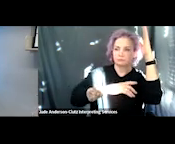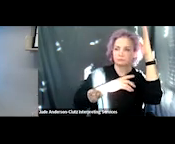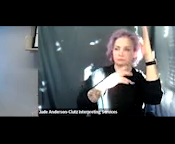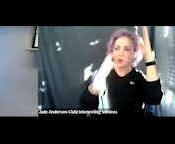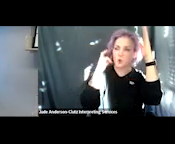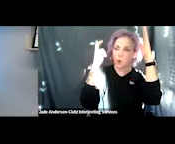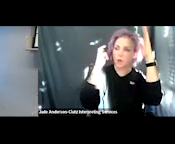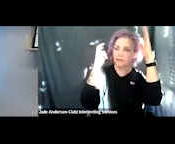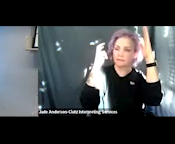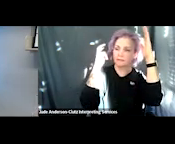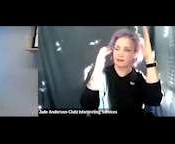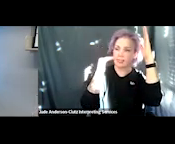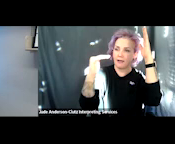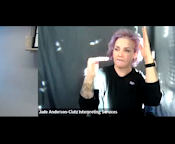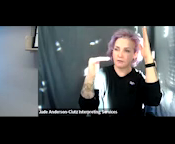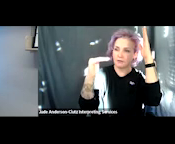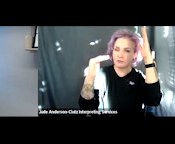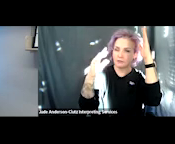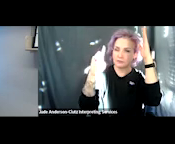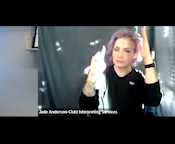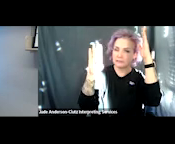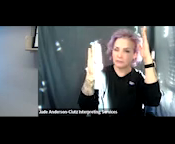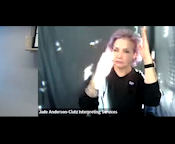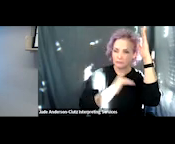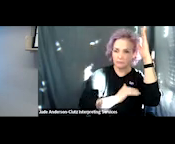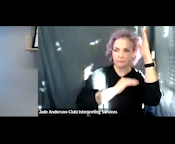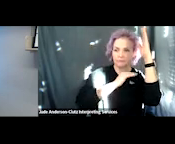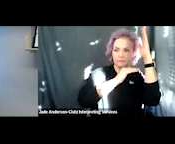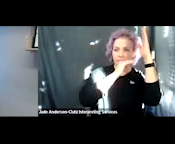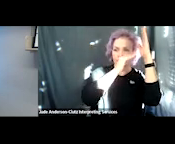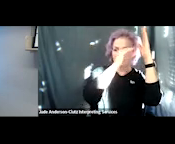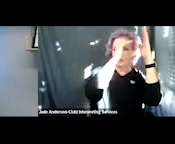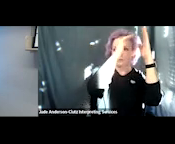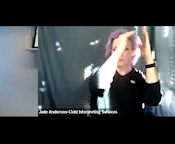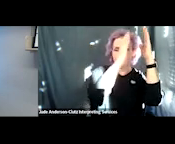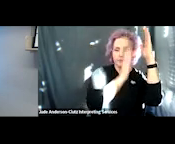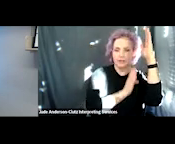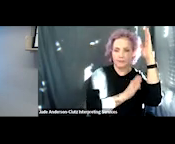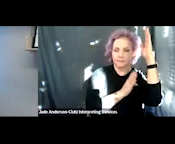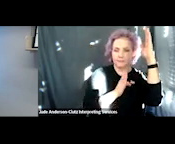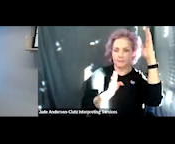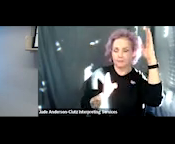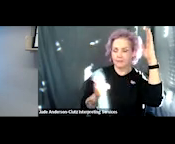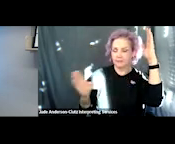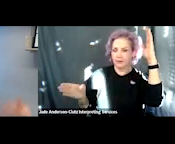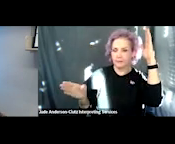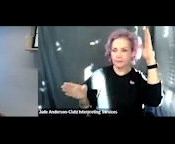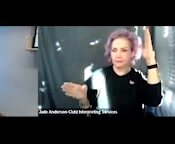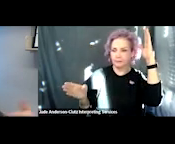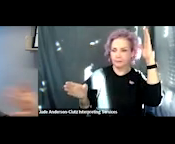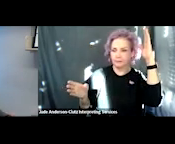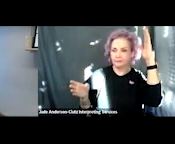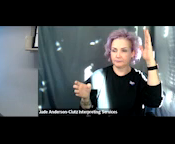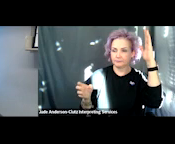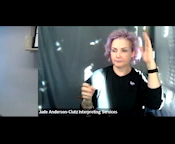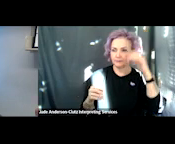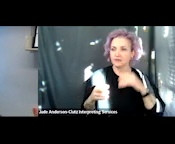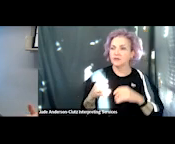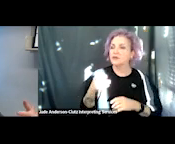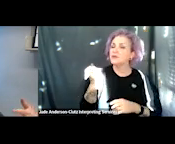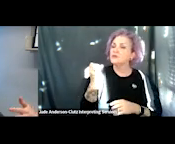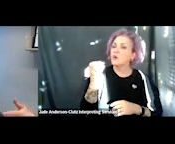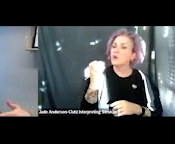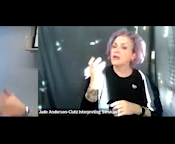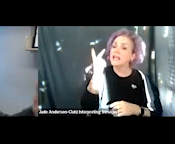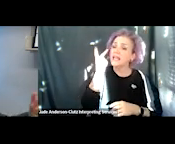individuals in terms of to the same sound. On the other hand, you can also think of when you see someone reacting